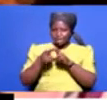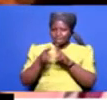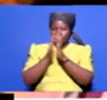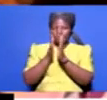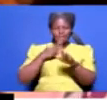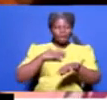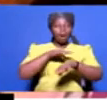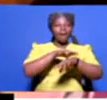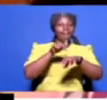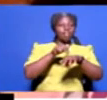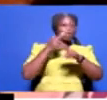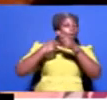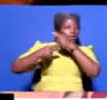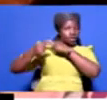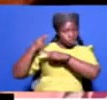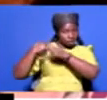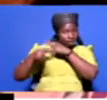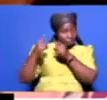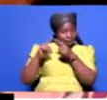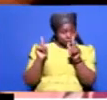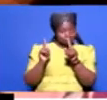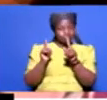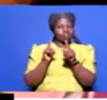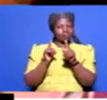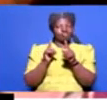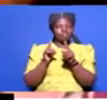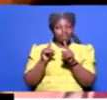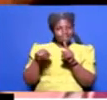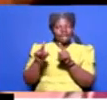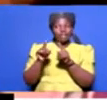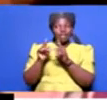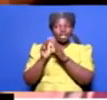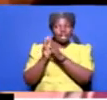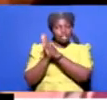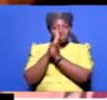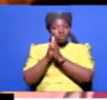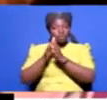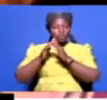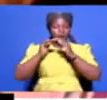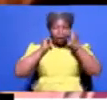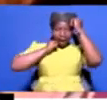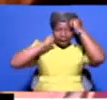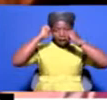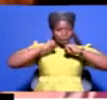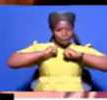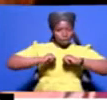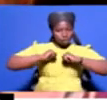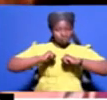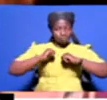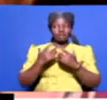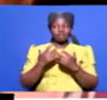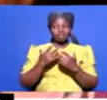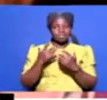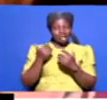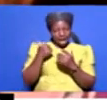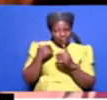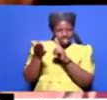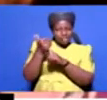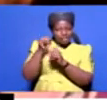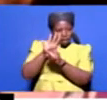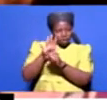history. But besides being a story of a commander-in-chief of great accomplishments, it is a